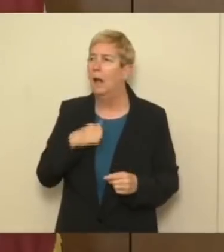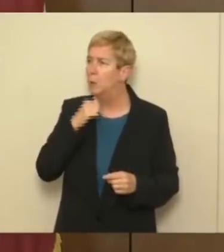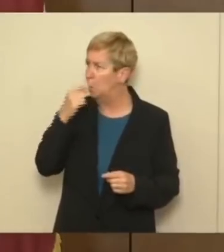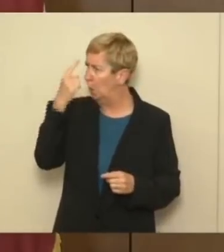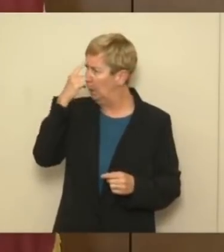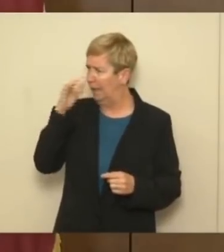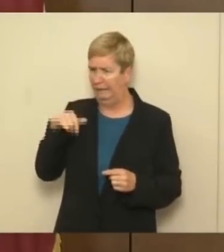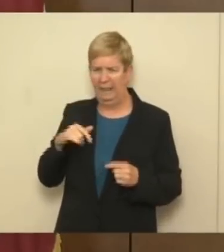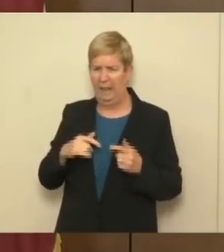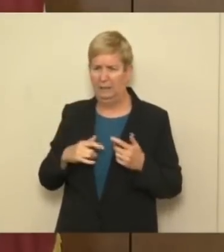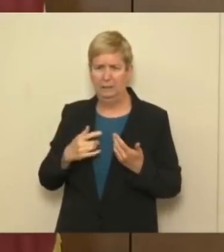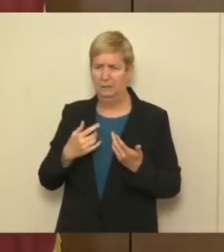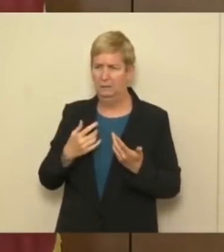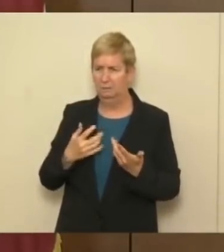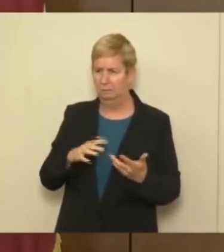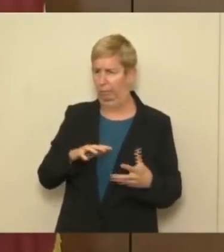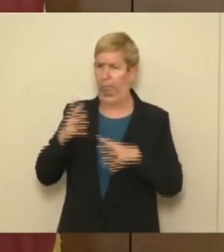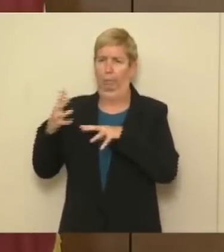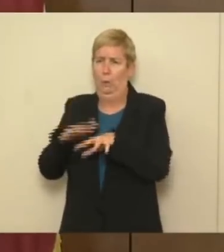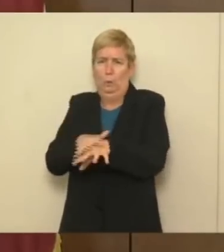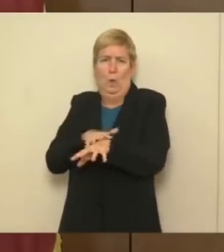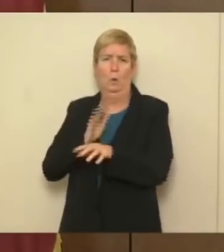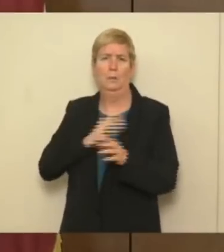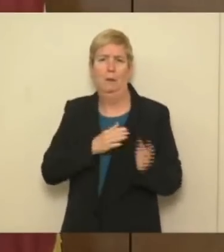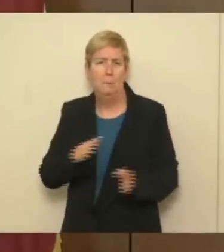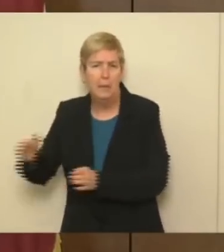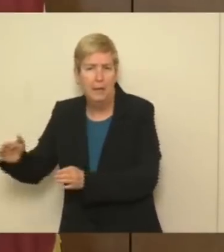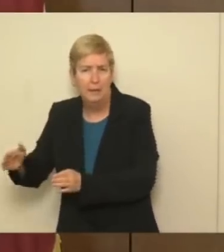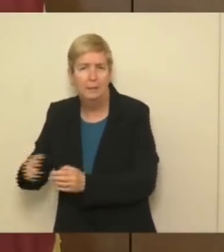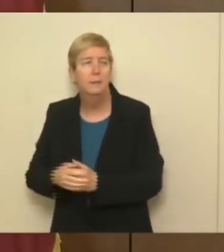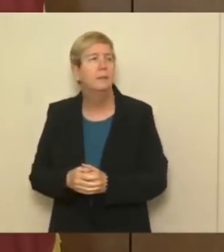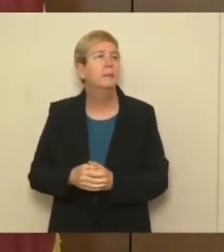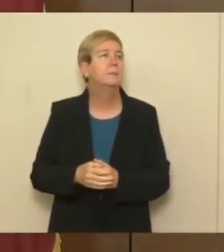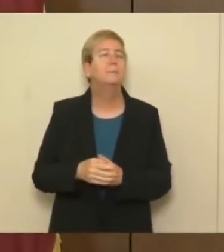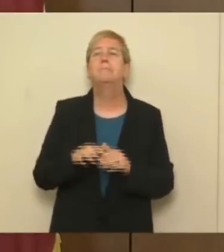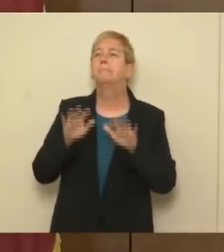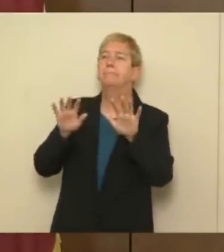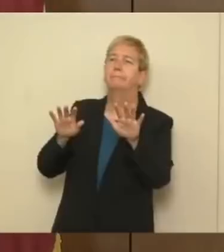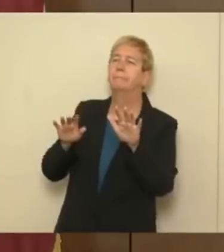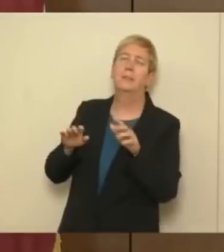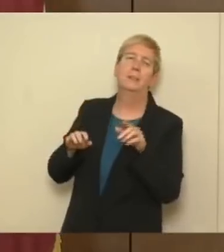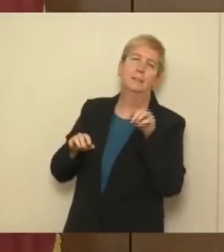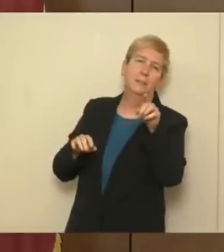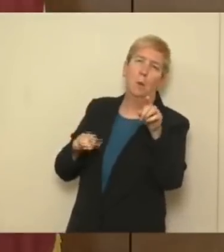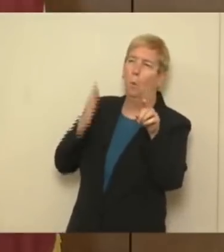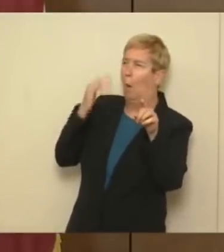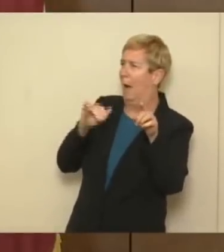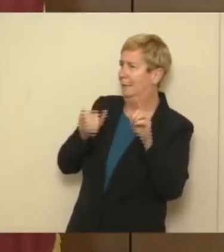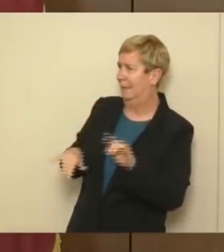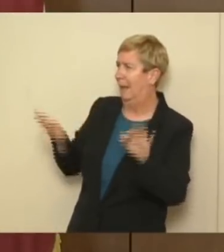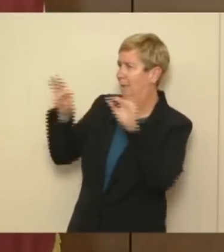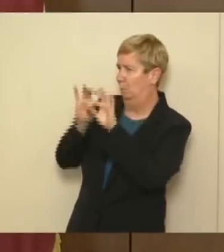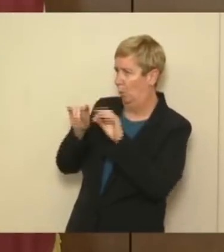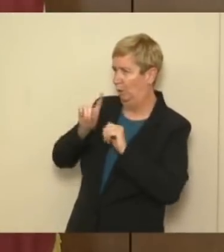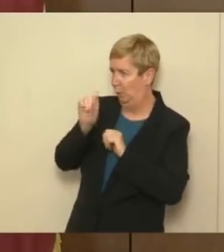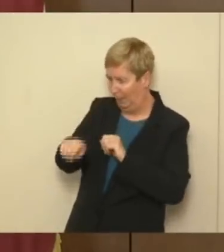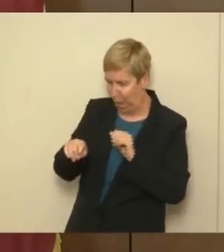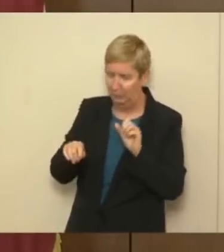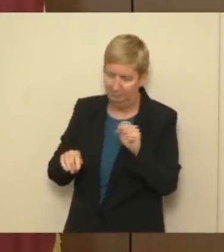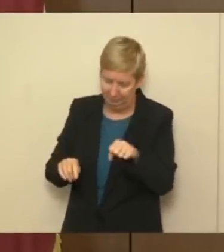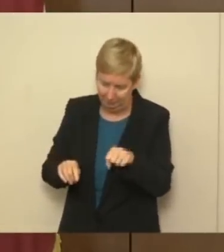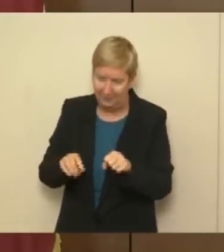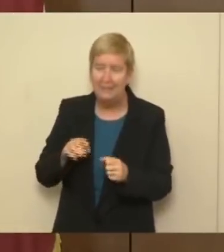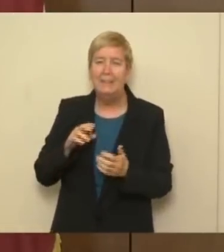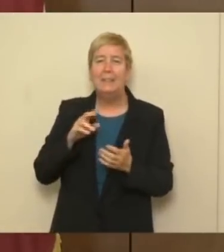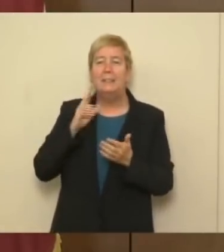of our planning issues. And for New Mexicans who want to know why that's a valuable question, Secretary Stewart's going to move